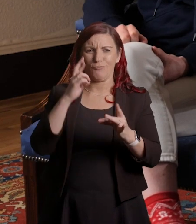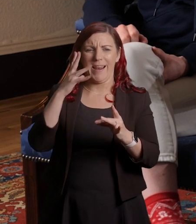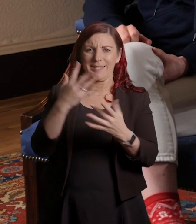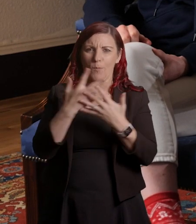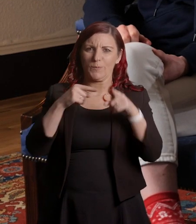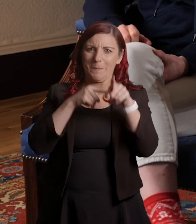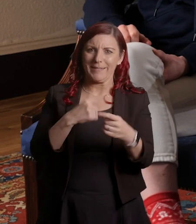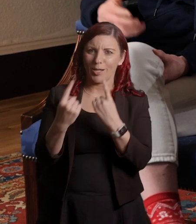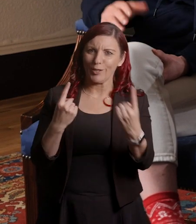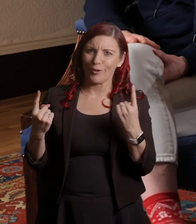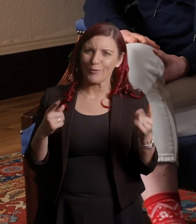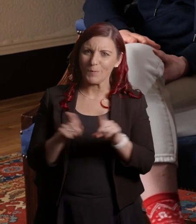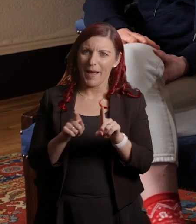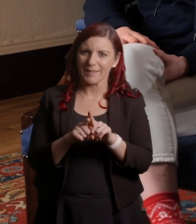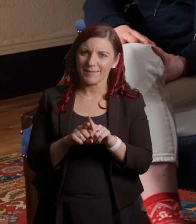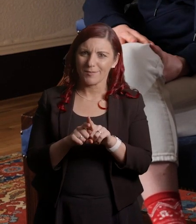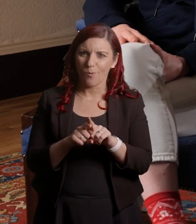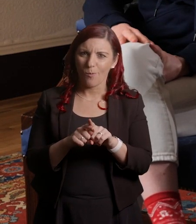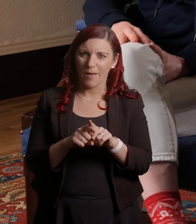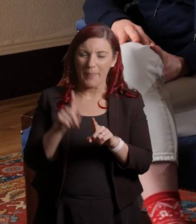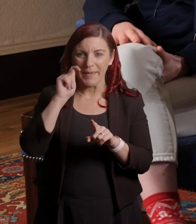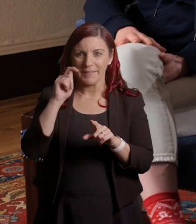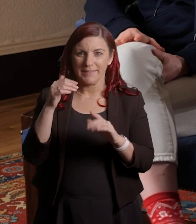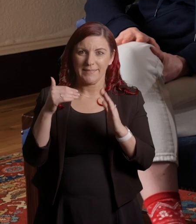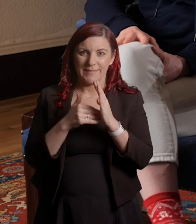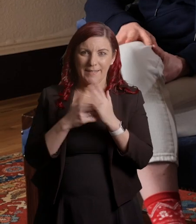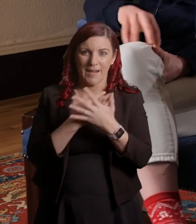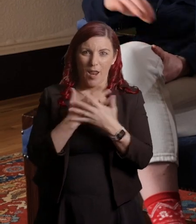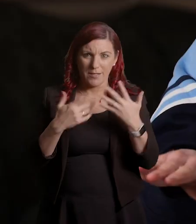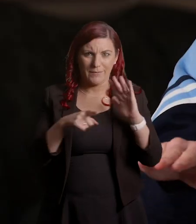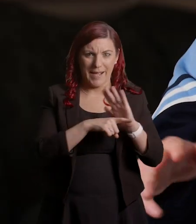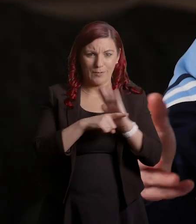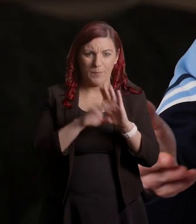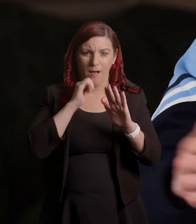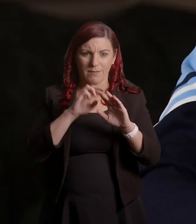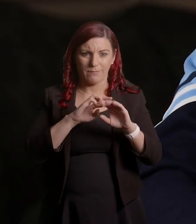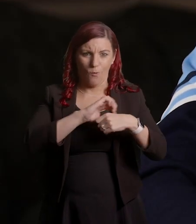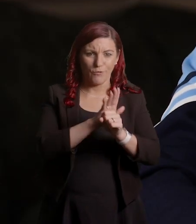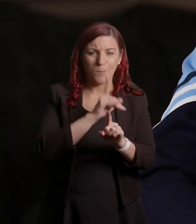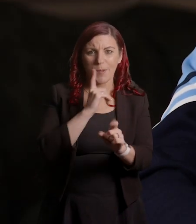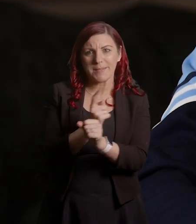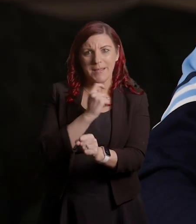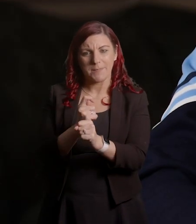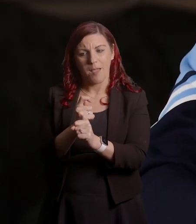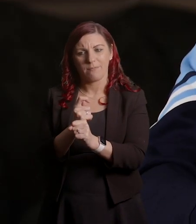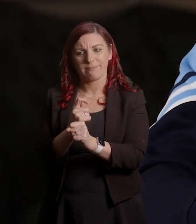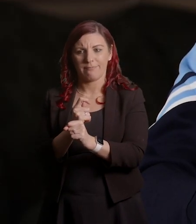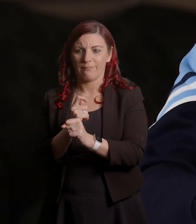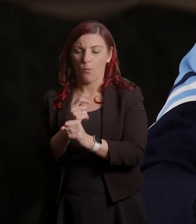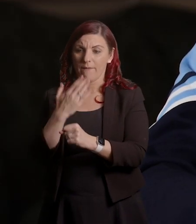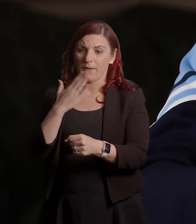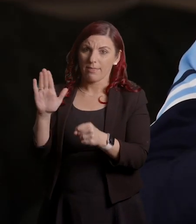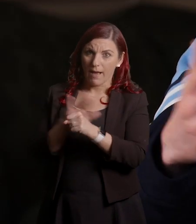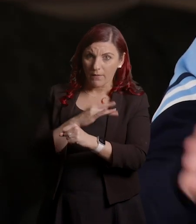value each other a lot more because of the pandemic. So yeah, like, there are huge negatives to it, but we're very